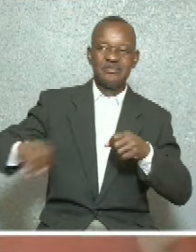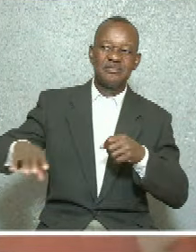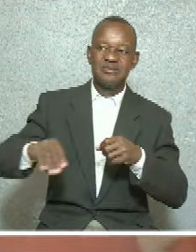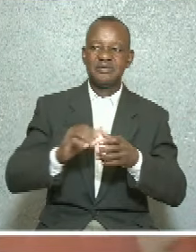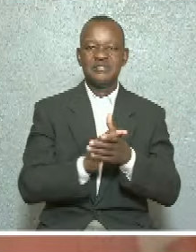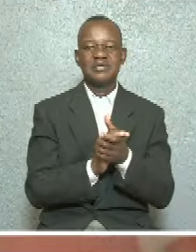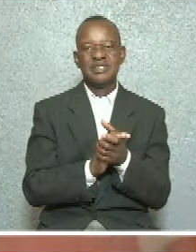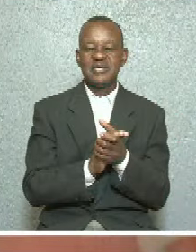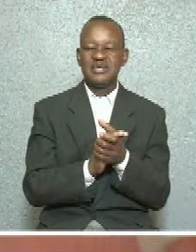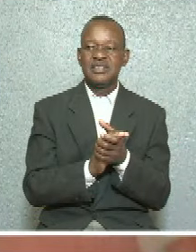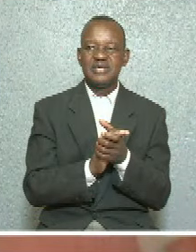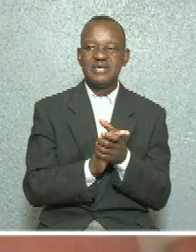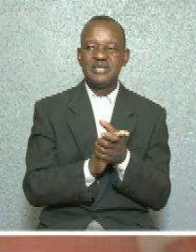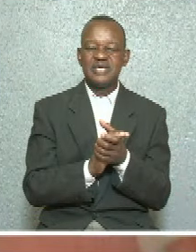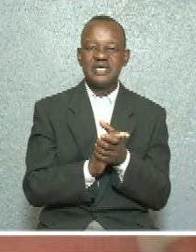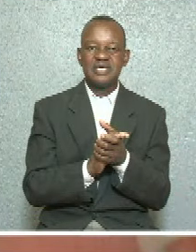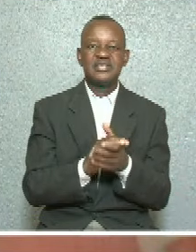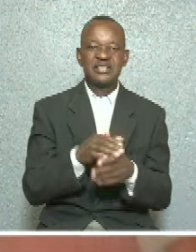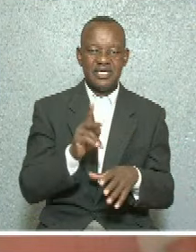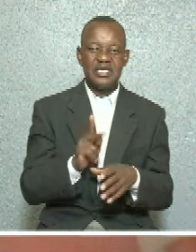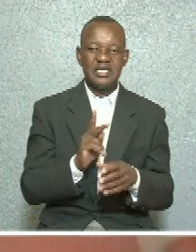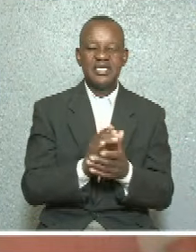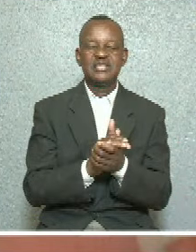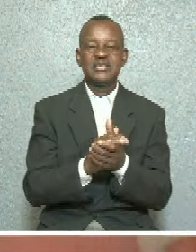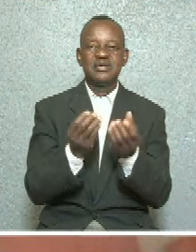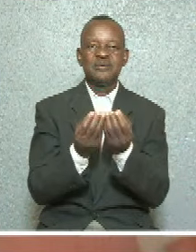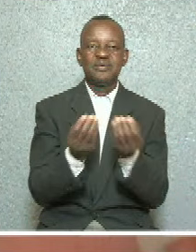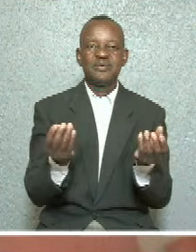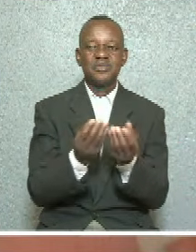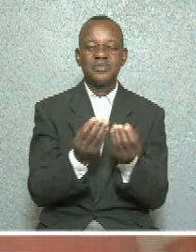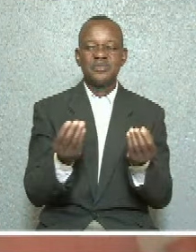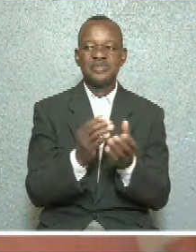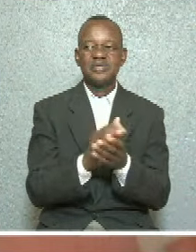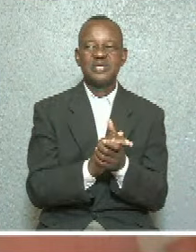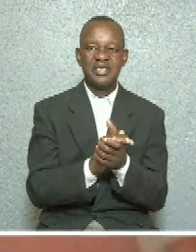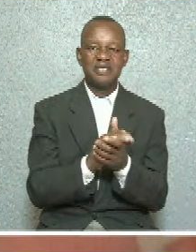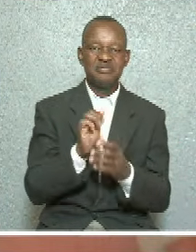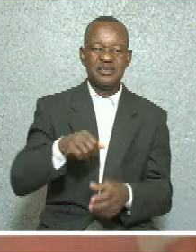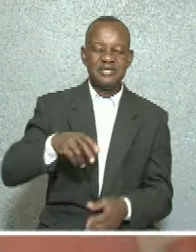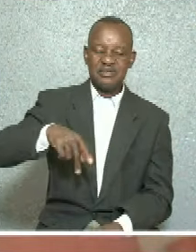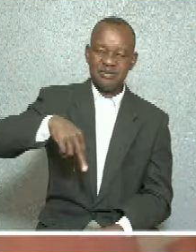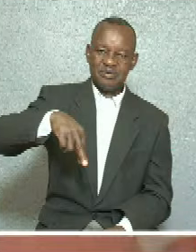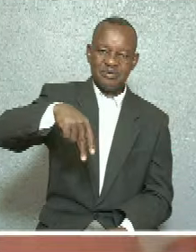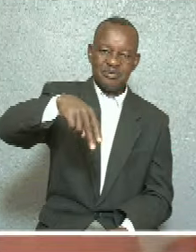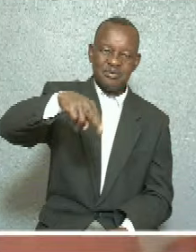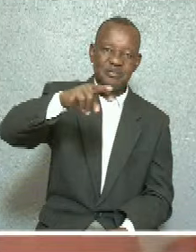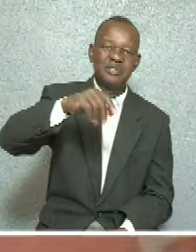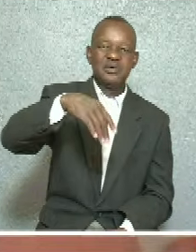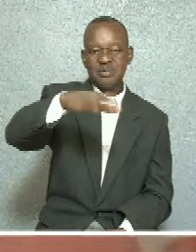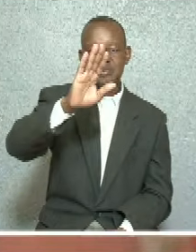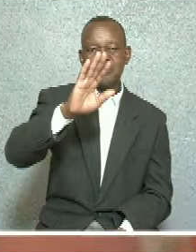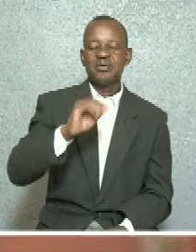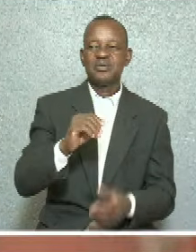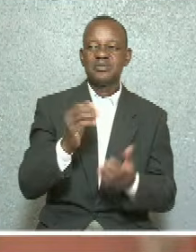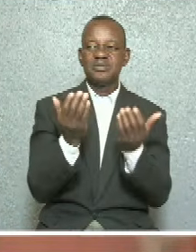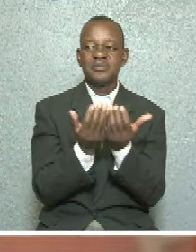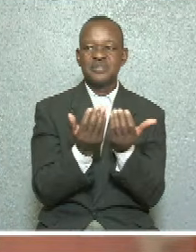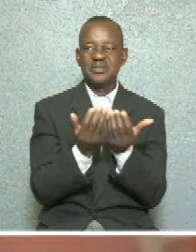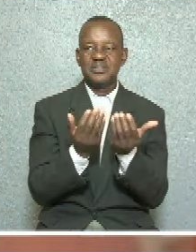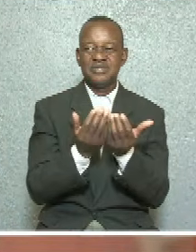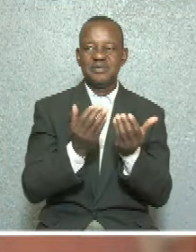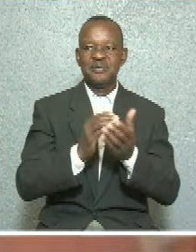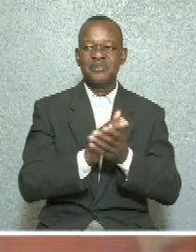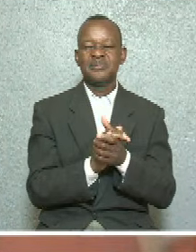on the other side of school or the other side of town at the school, it's not that they were better learners. It's not that, definitely not that they were smarter